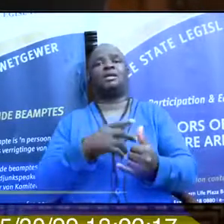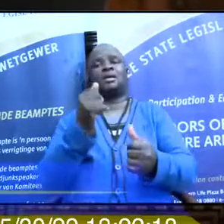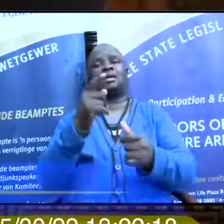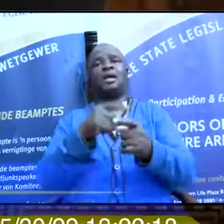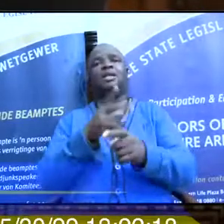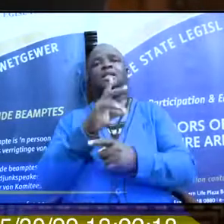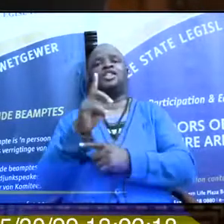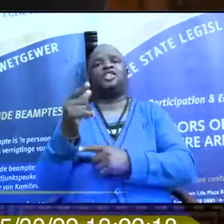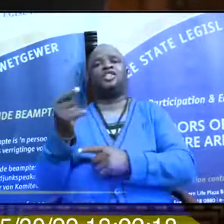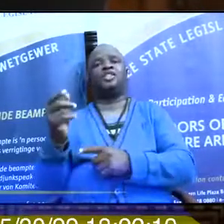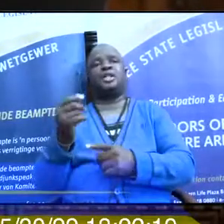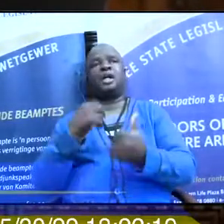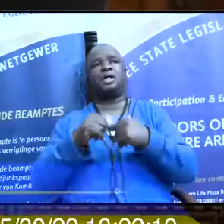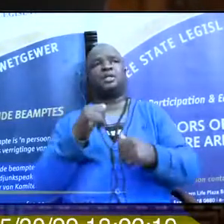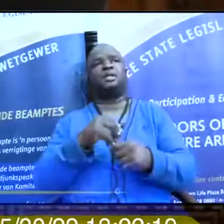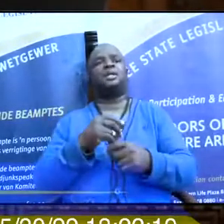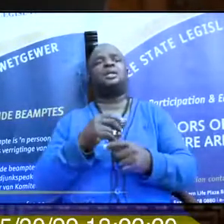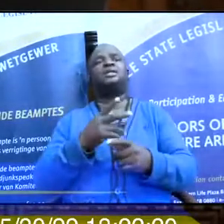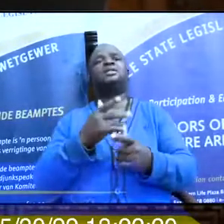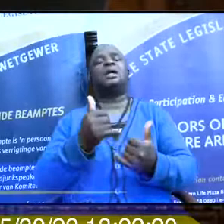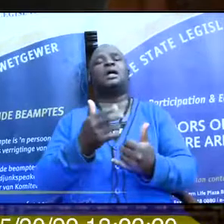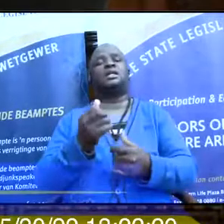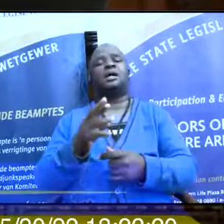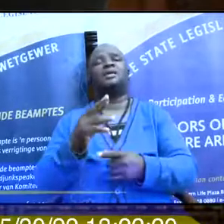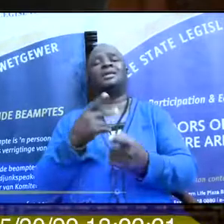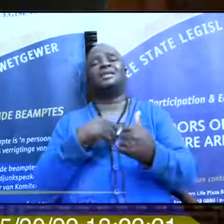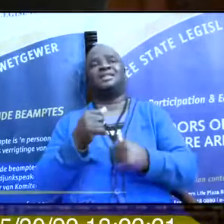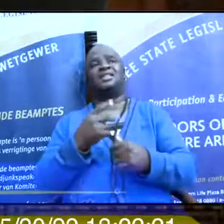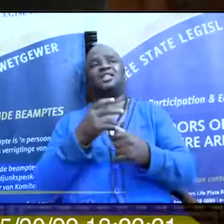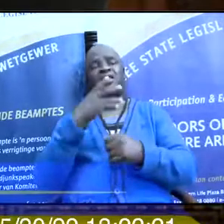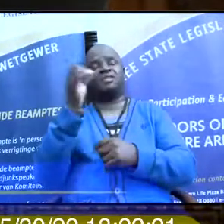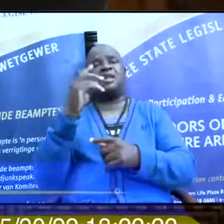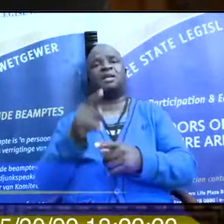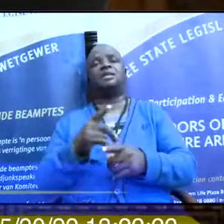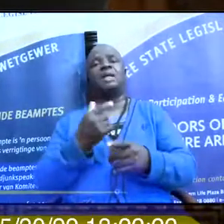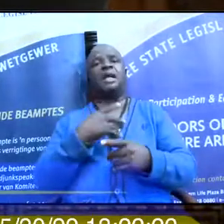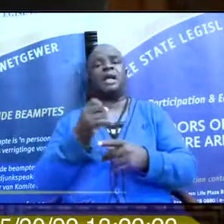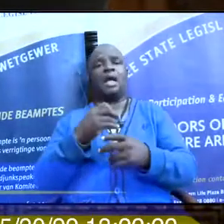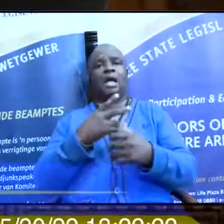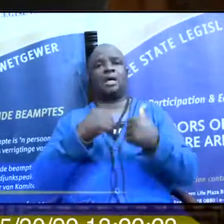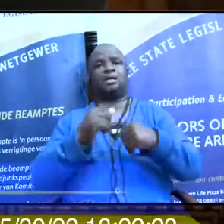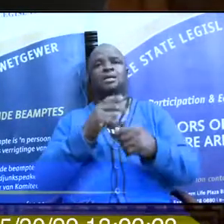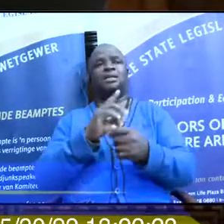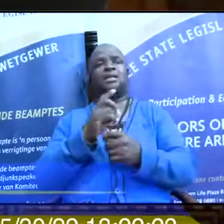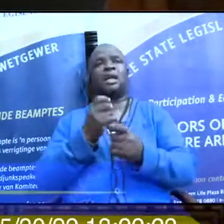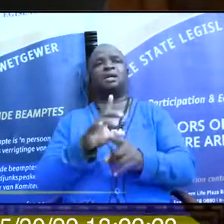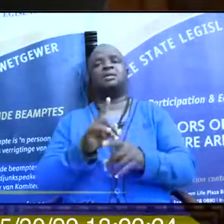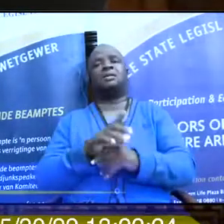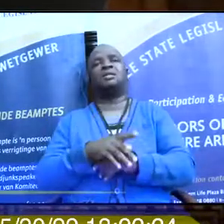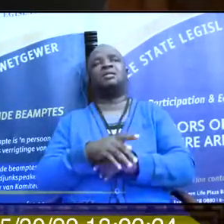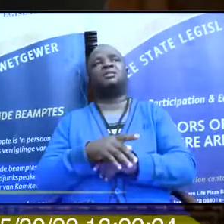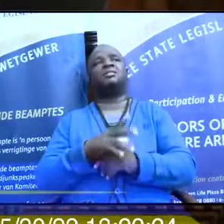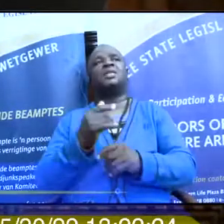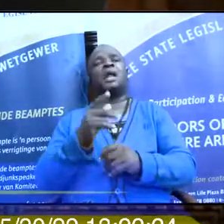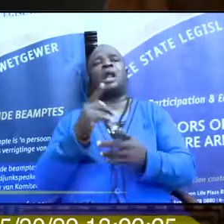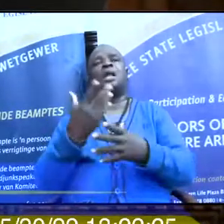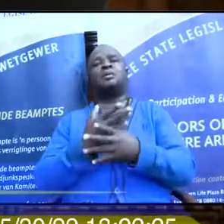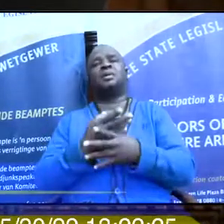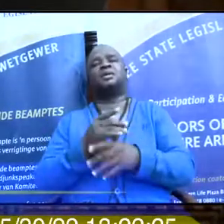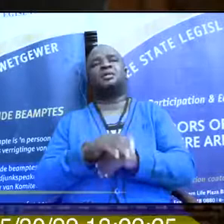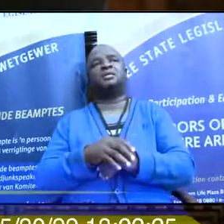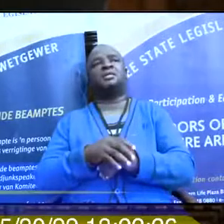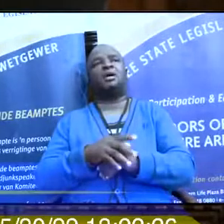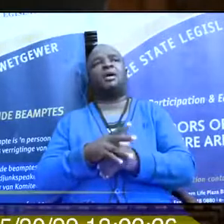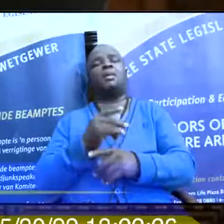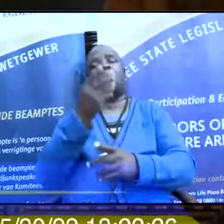hr acting chief director hr acting director hr acting director labor i